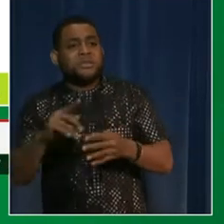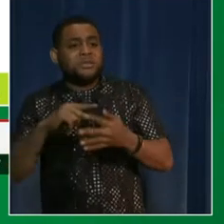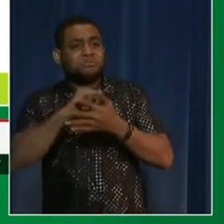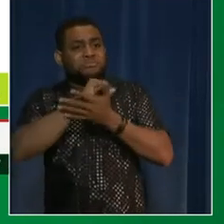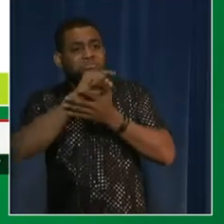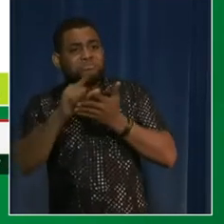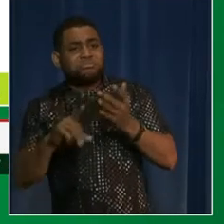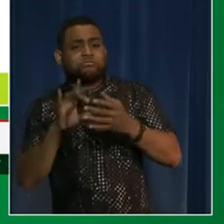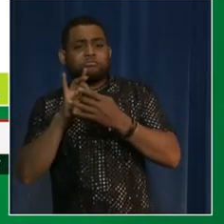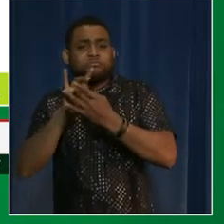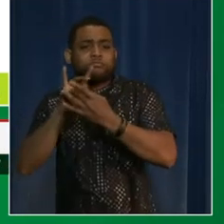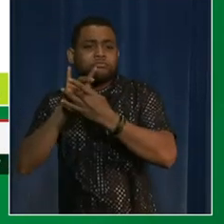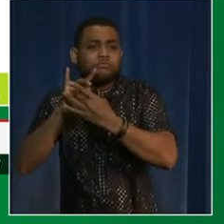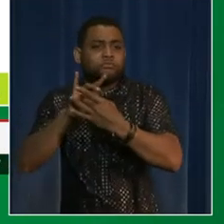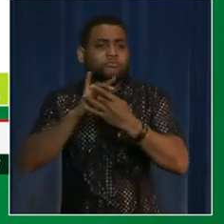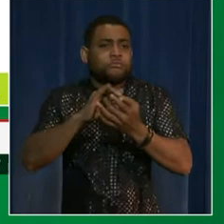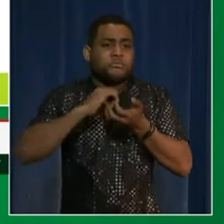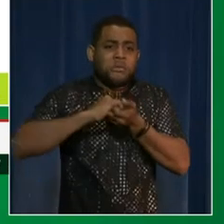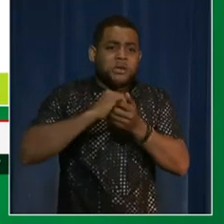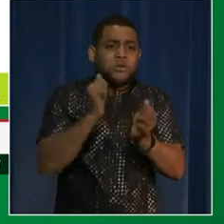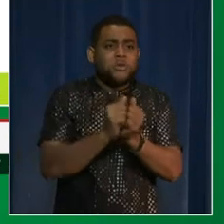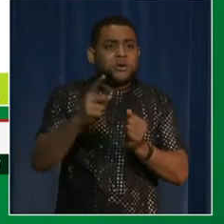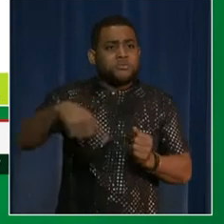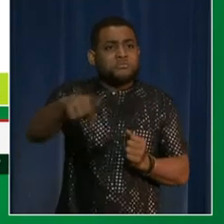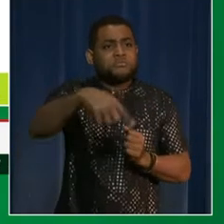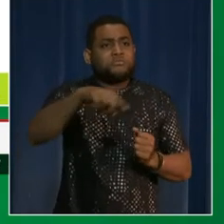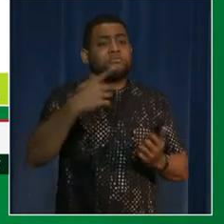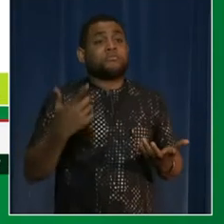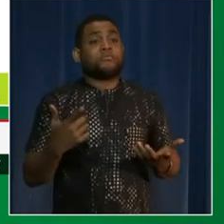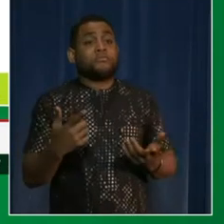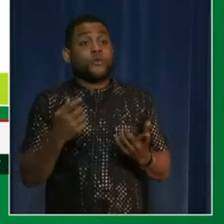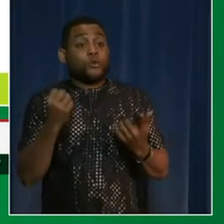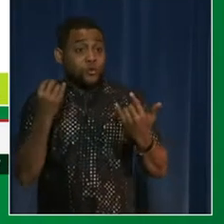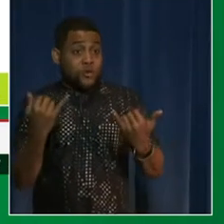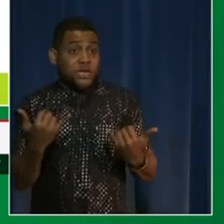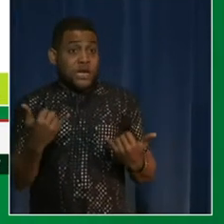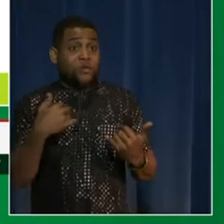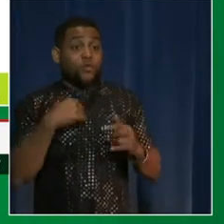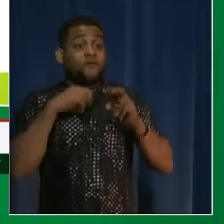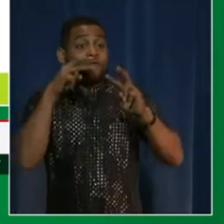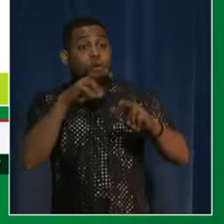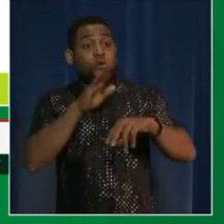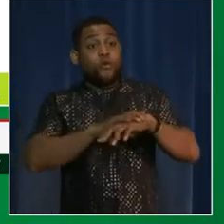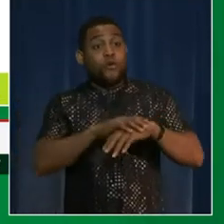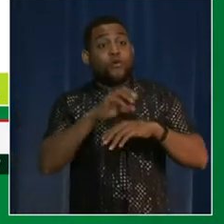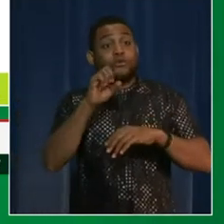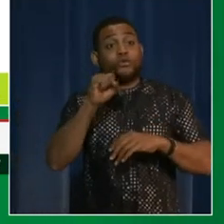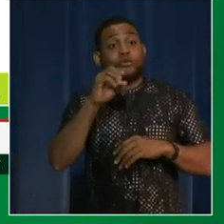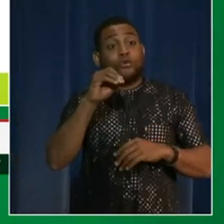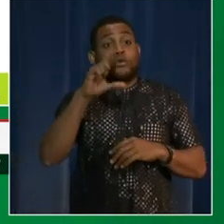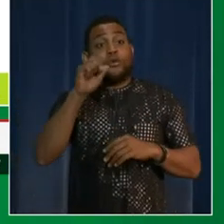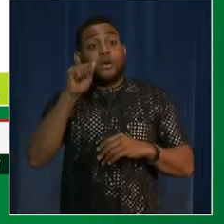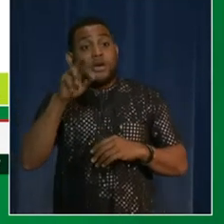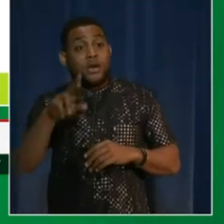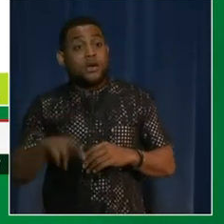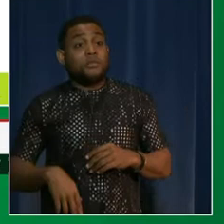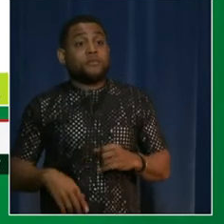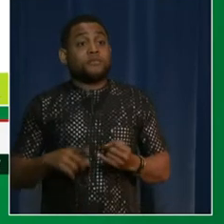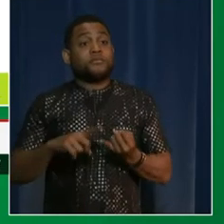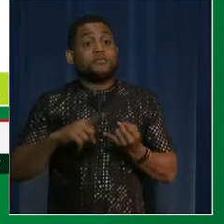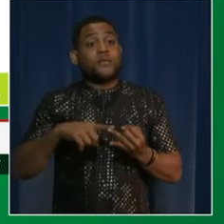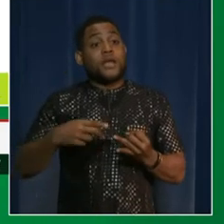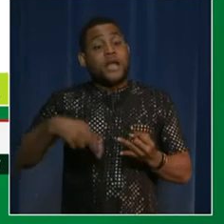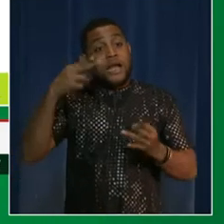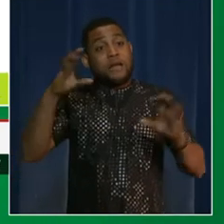try and fund here in DC, and our sector focus, is solar, high-performing buildings, so we're excited to be here with the real estate